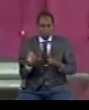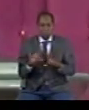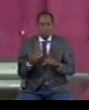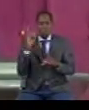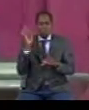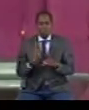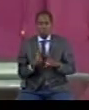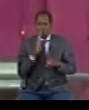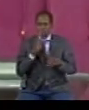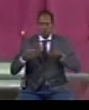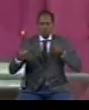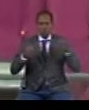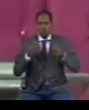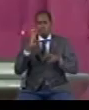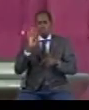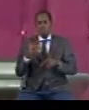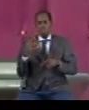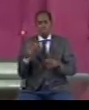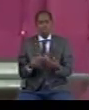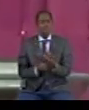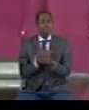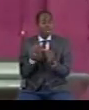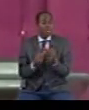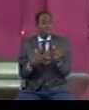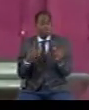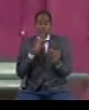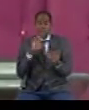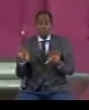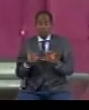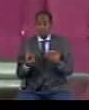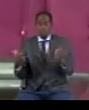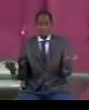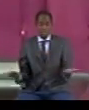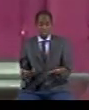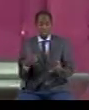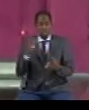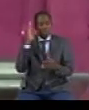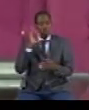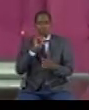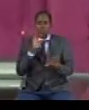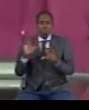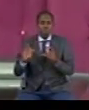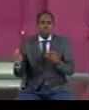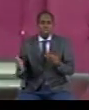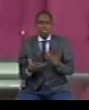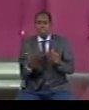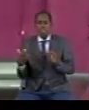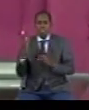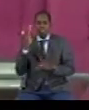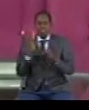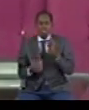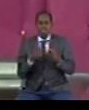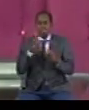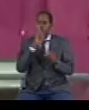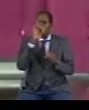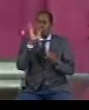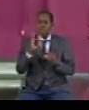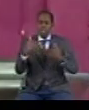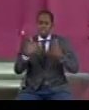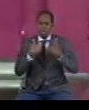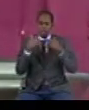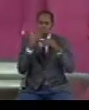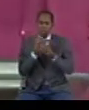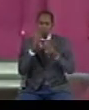and controlled by the gospel. And everything you are doing here, you won't do anything if you have really received the power of the true gospel